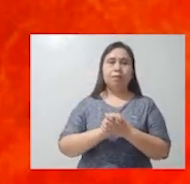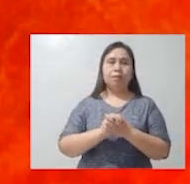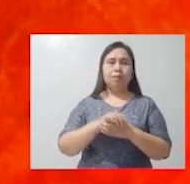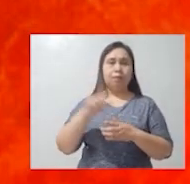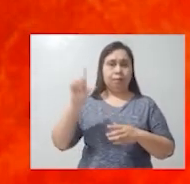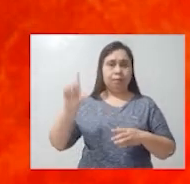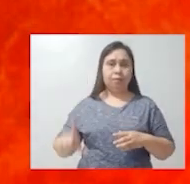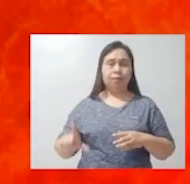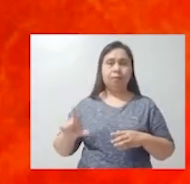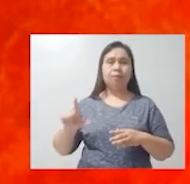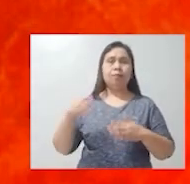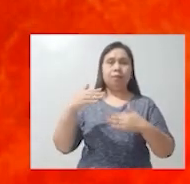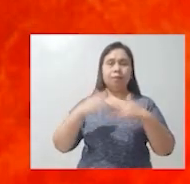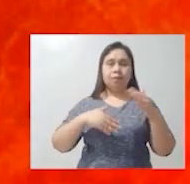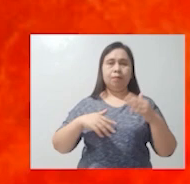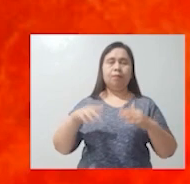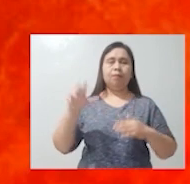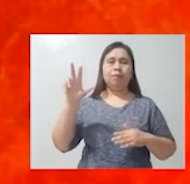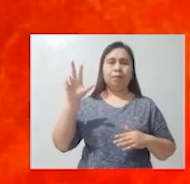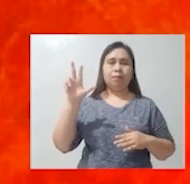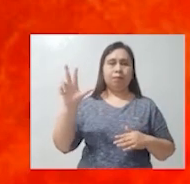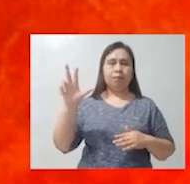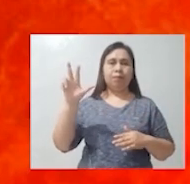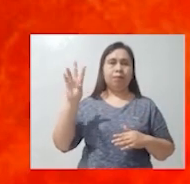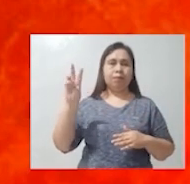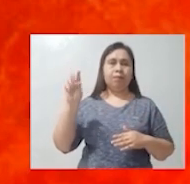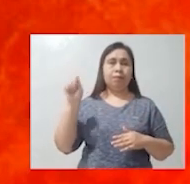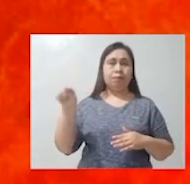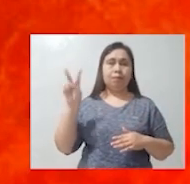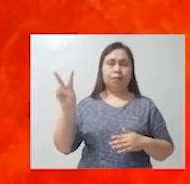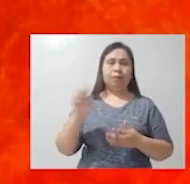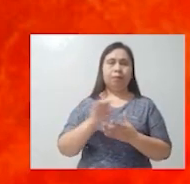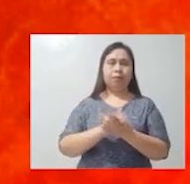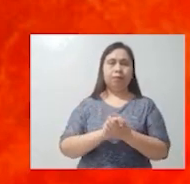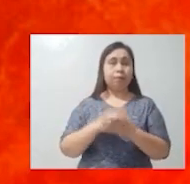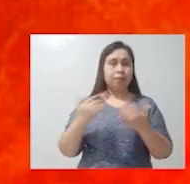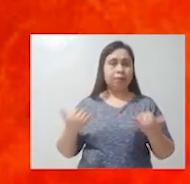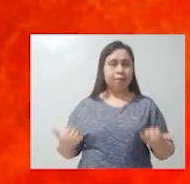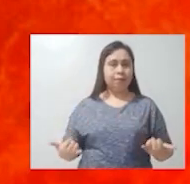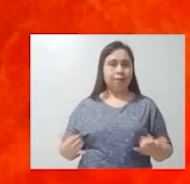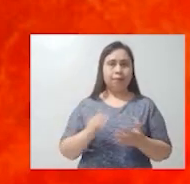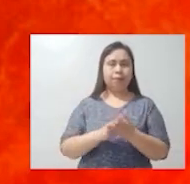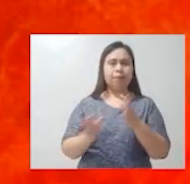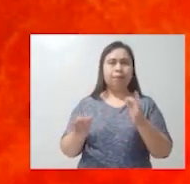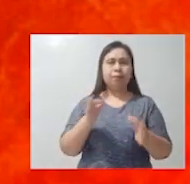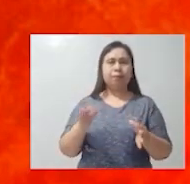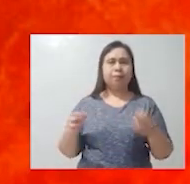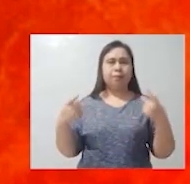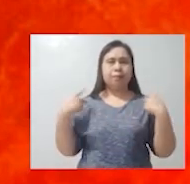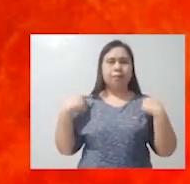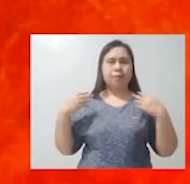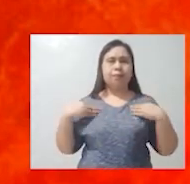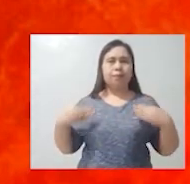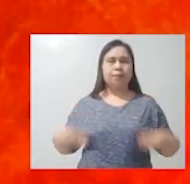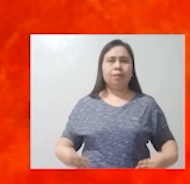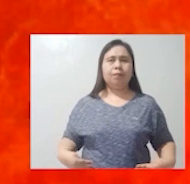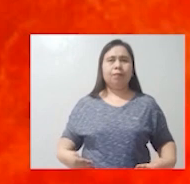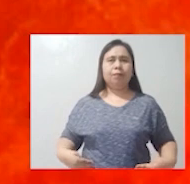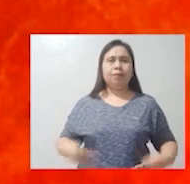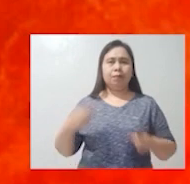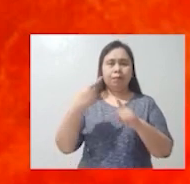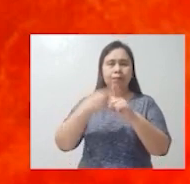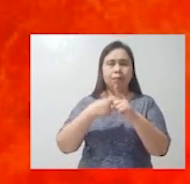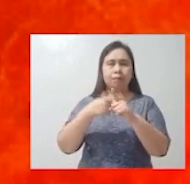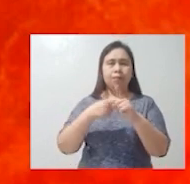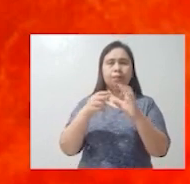lower than 36.2 degrees Celsius. At present, if you have a body temperature of